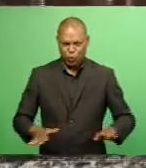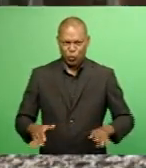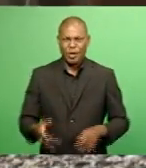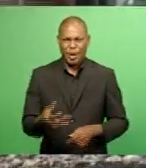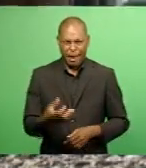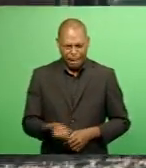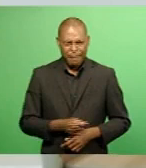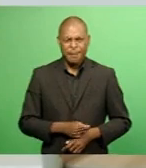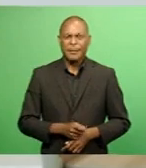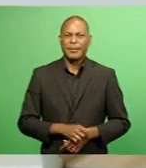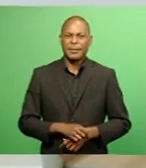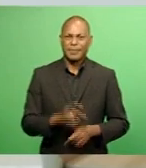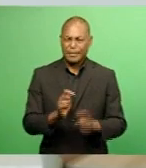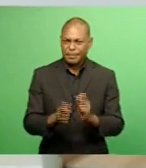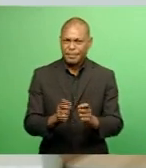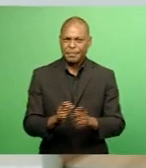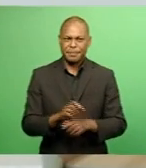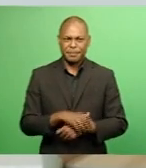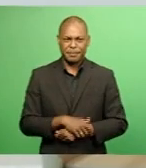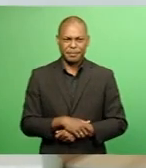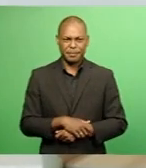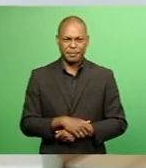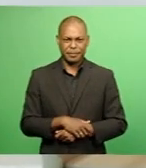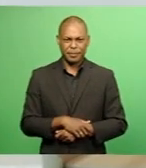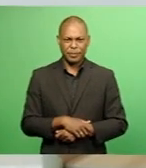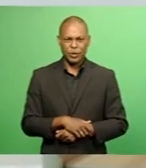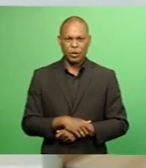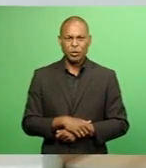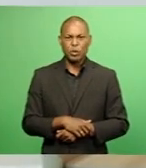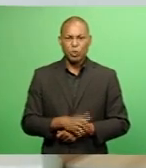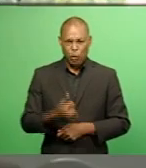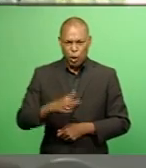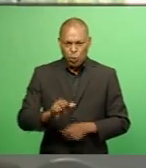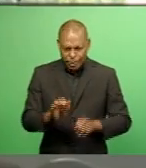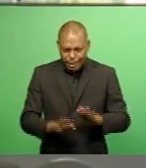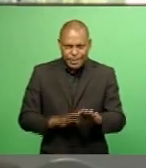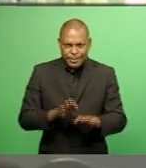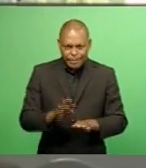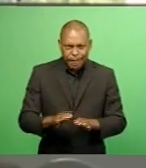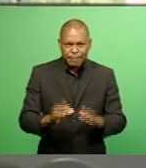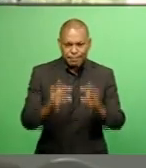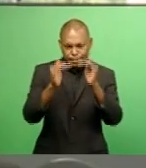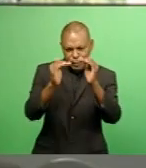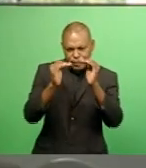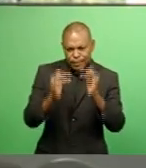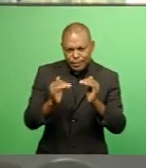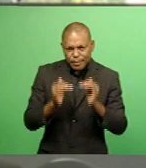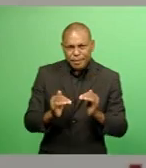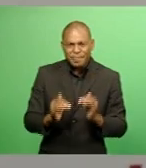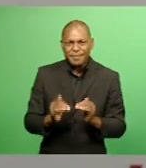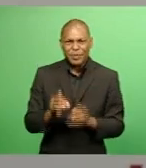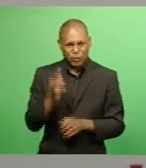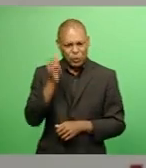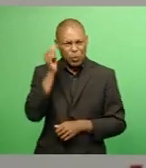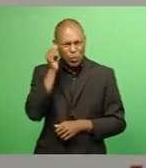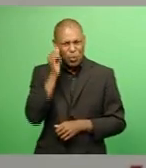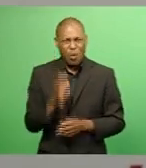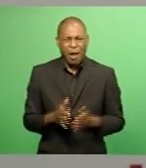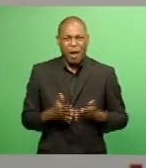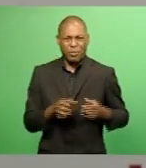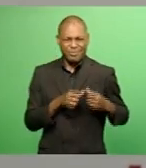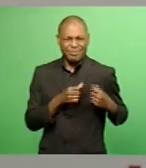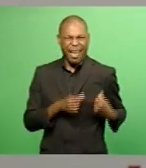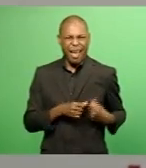as possible. We do use a HD stent quite often and pick up cases with children who have murmurs or abnormal heart